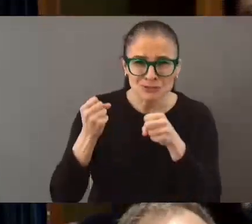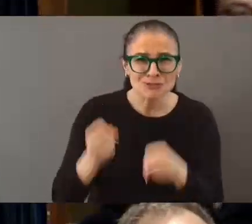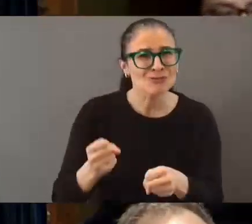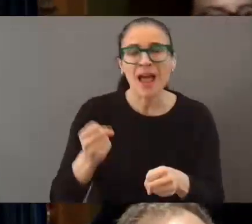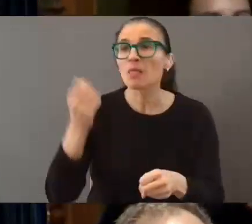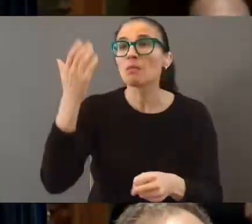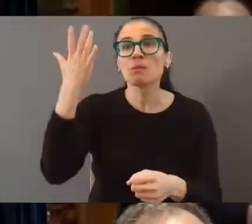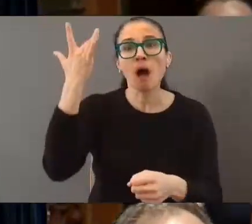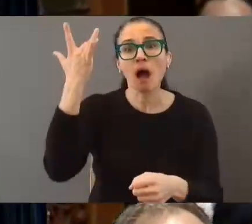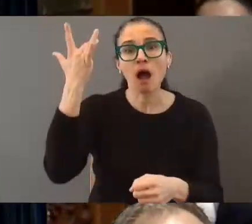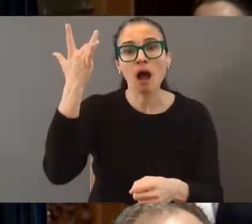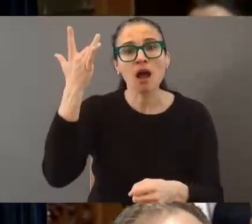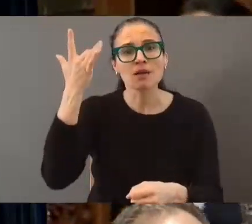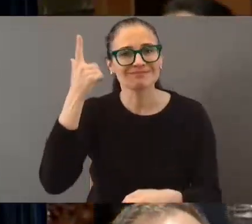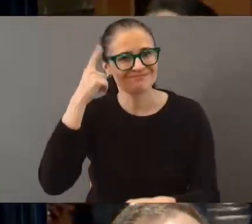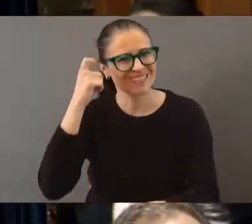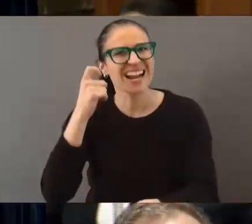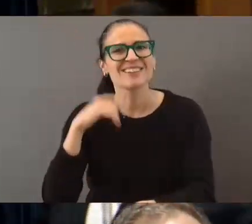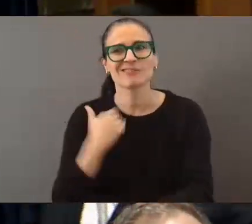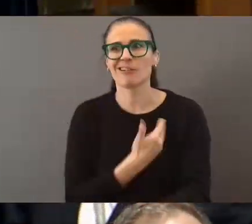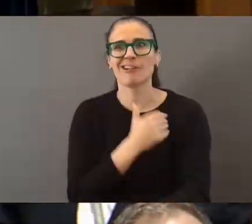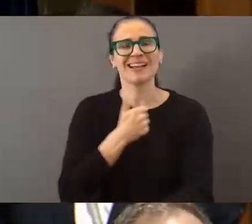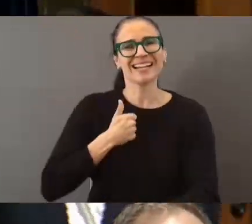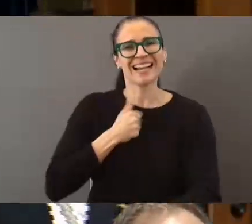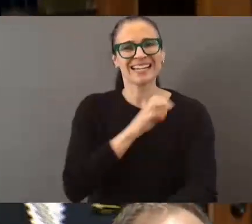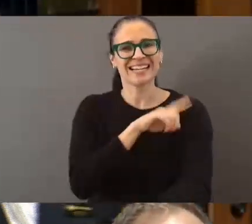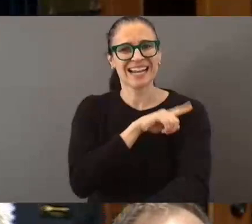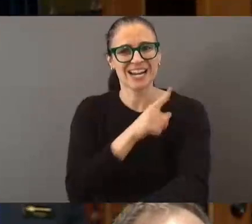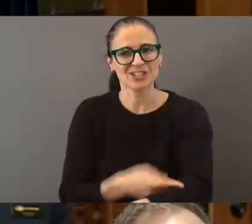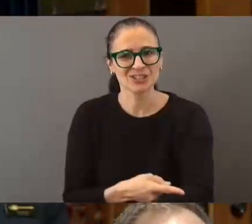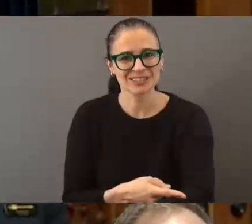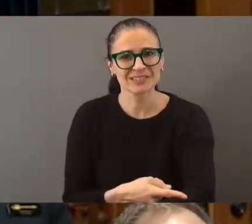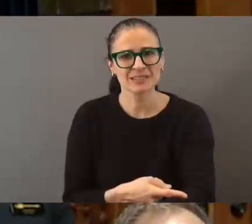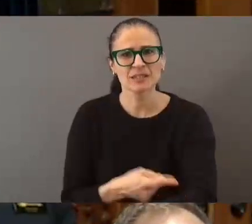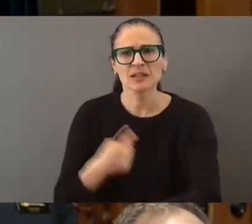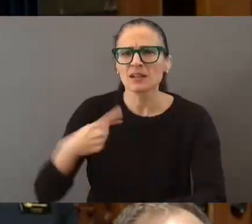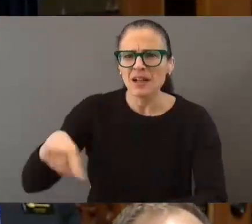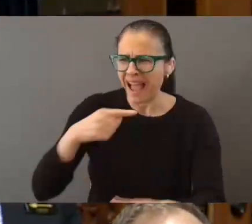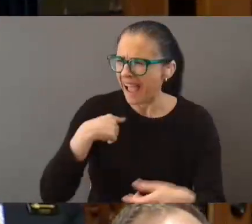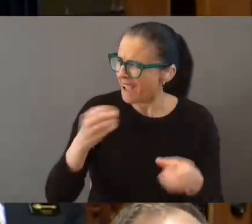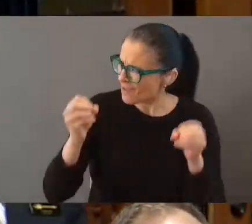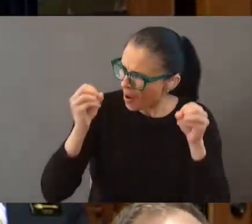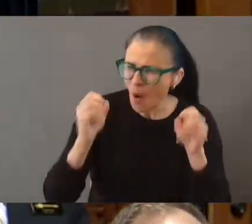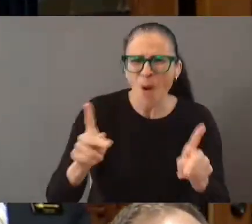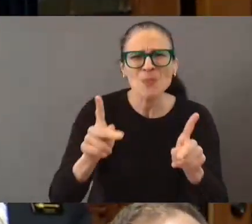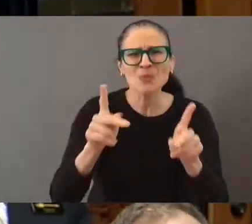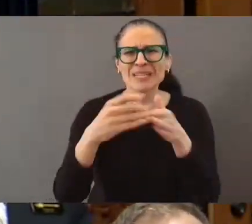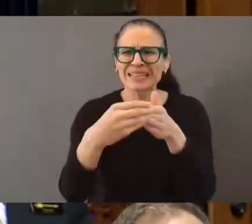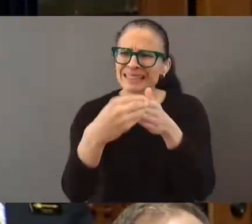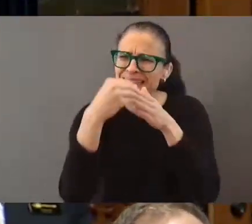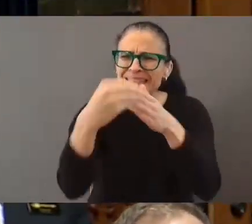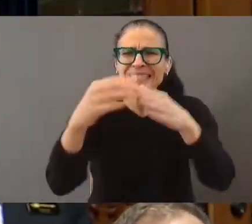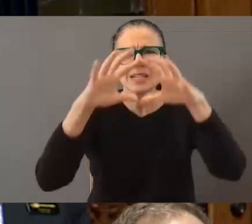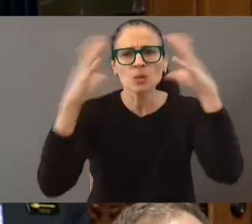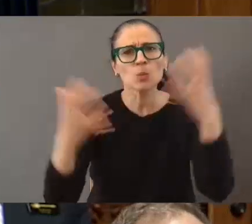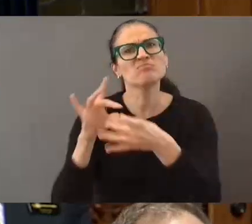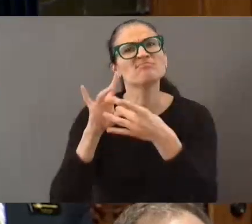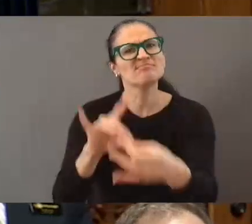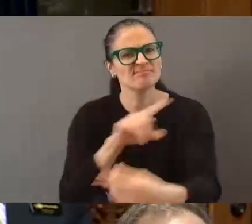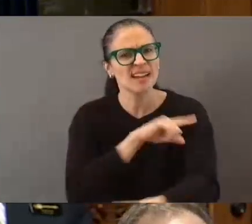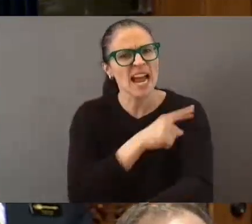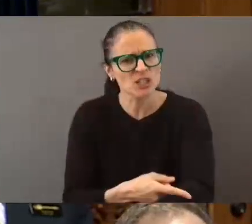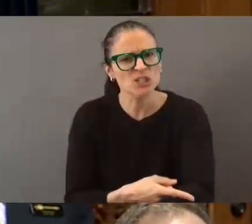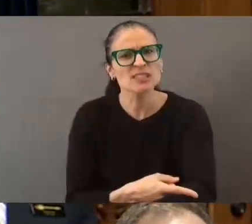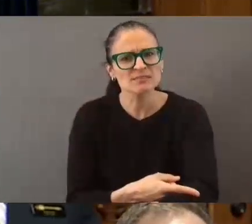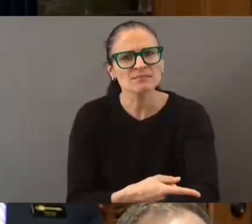both clean and conventional energy. But the Premier seems to have a different position on oil pipelines, depending on who